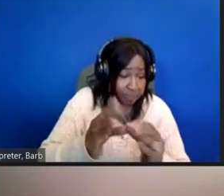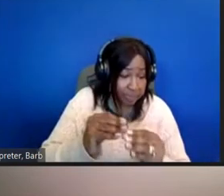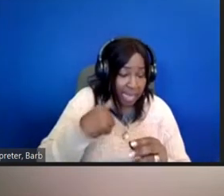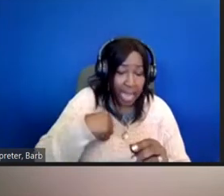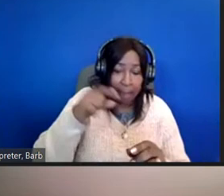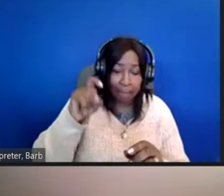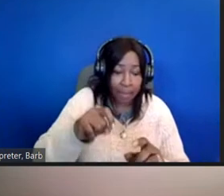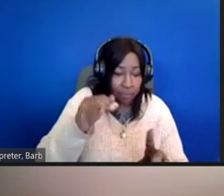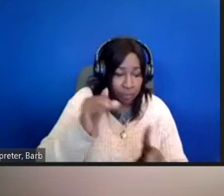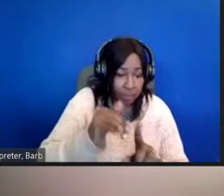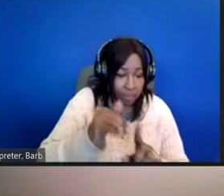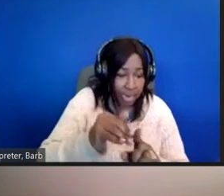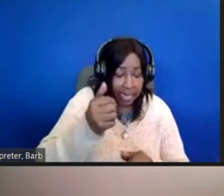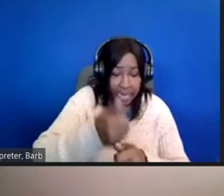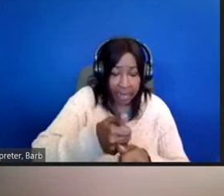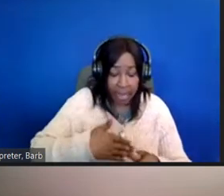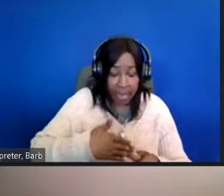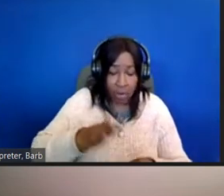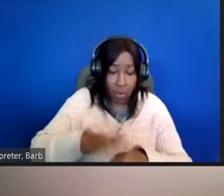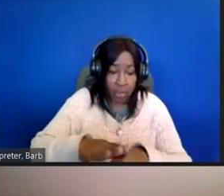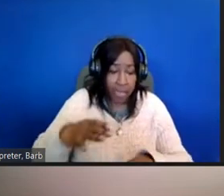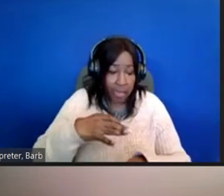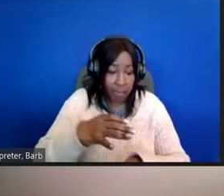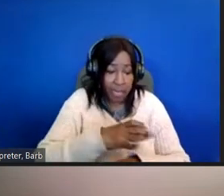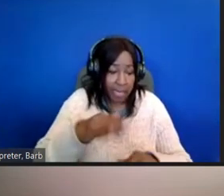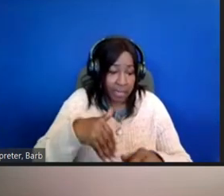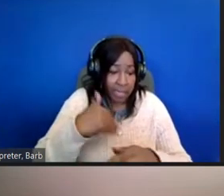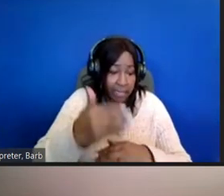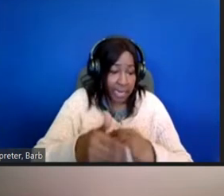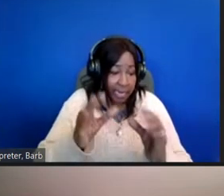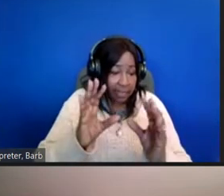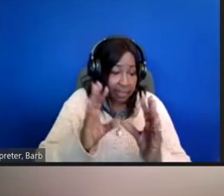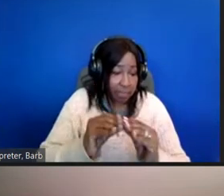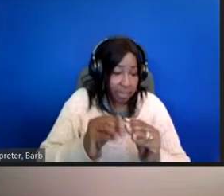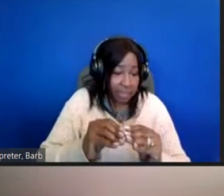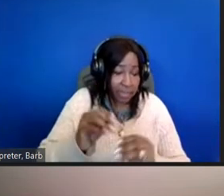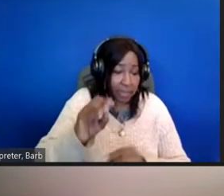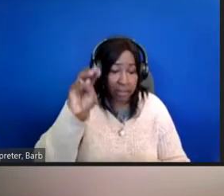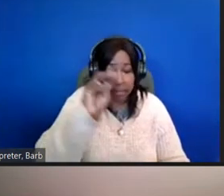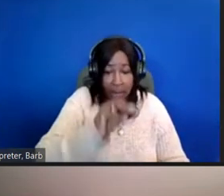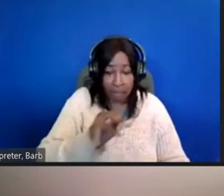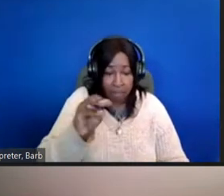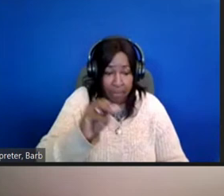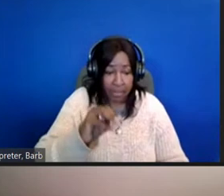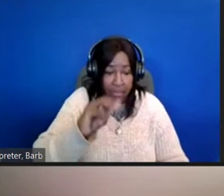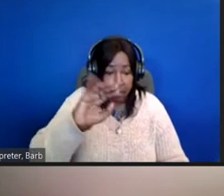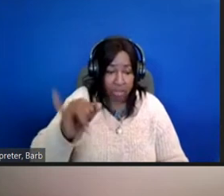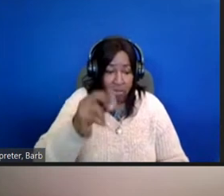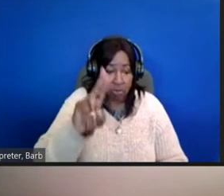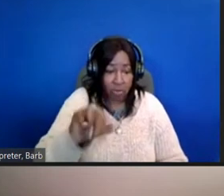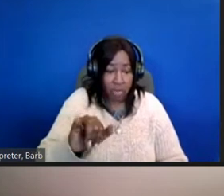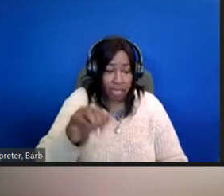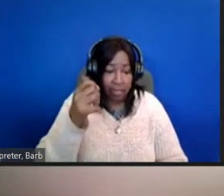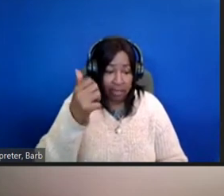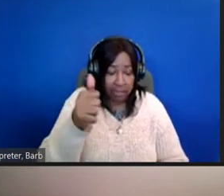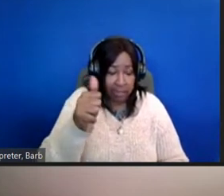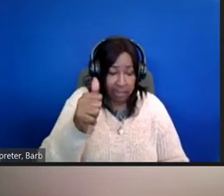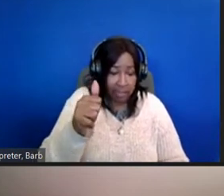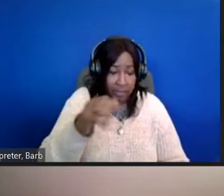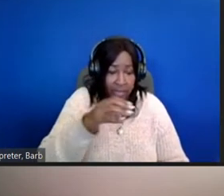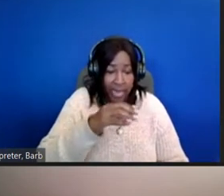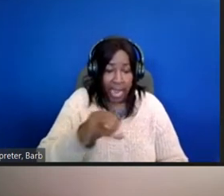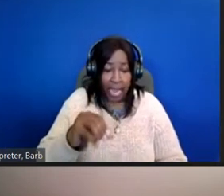on the committee that the next meeting date and time is Monday, July 10th, and